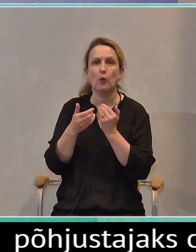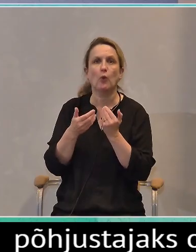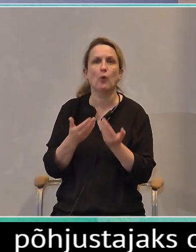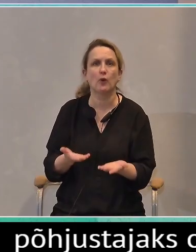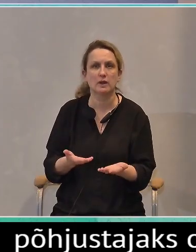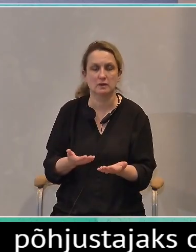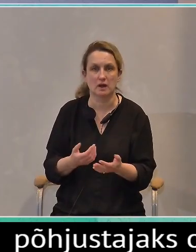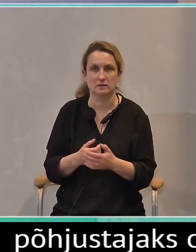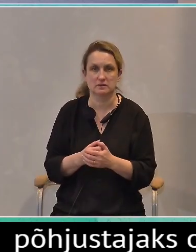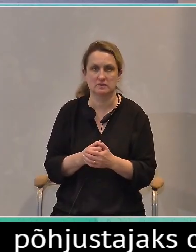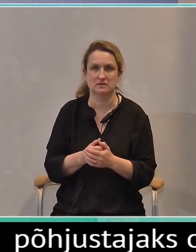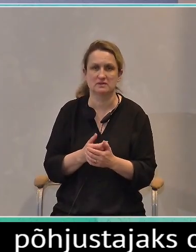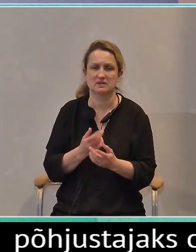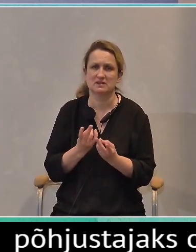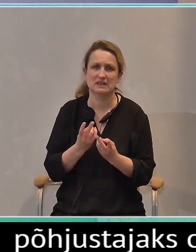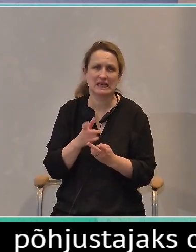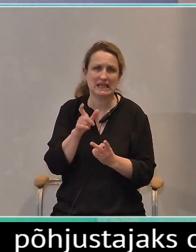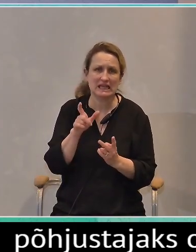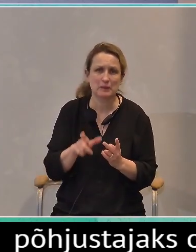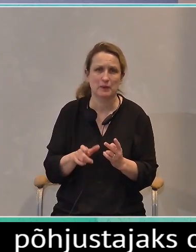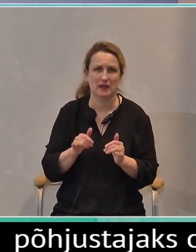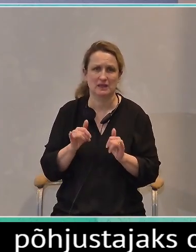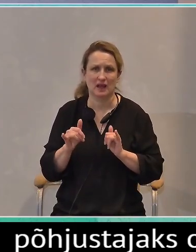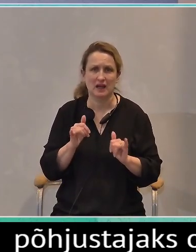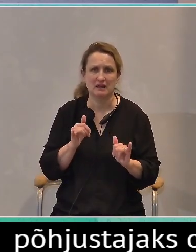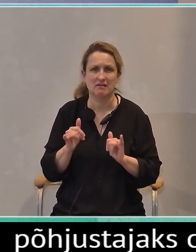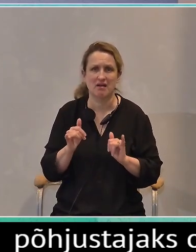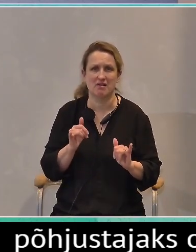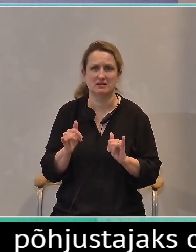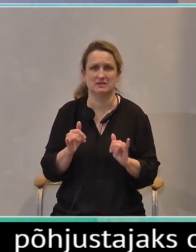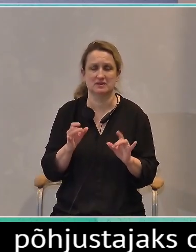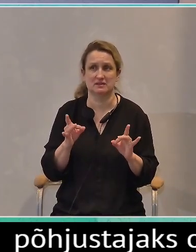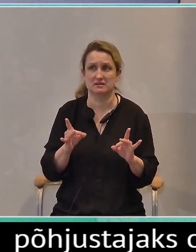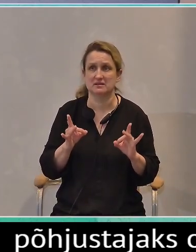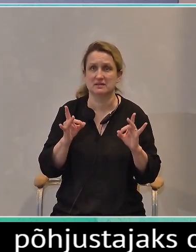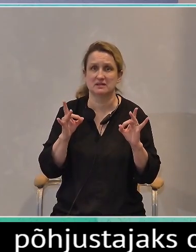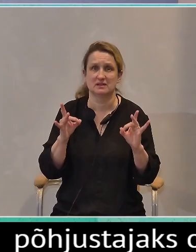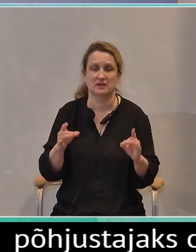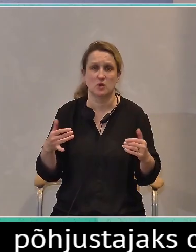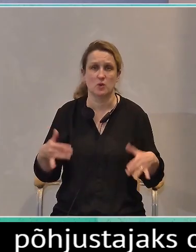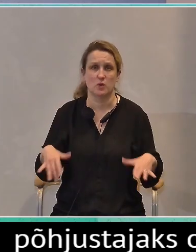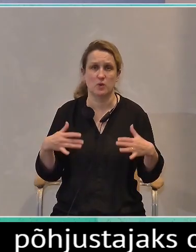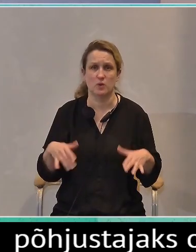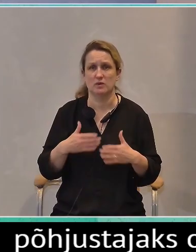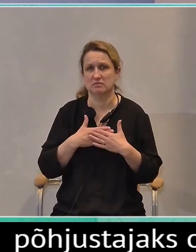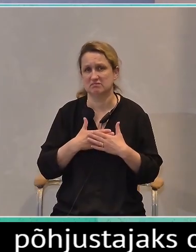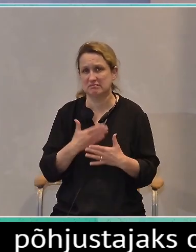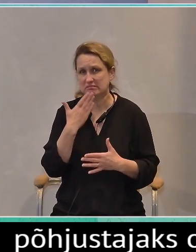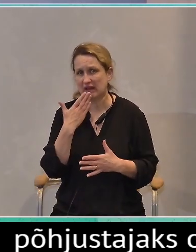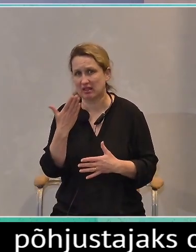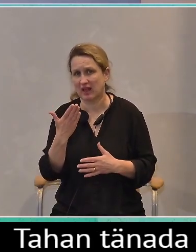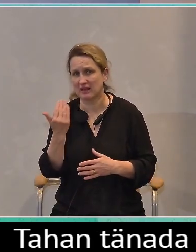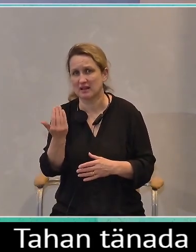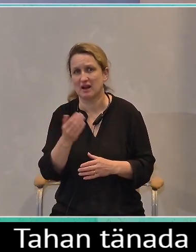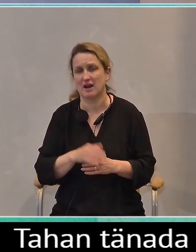online told us the diagnosis. He did it in an incredibly humane and delicate